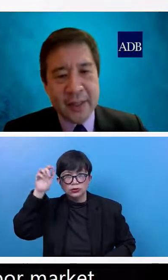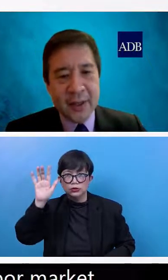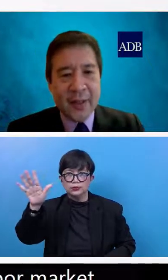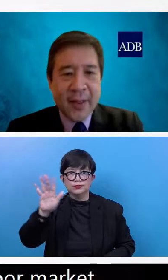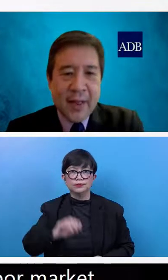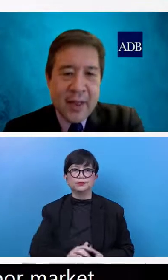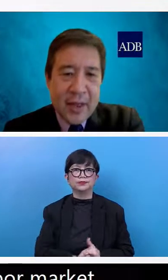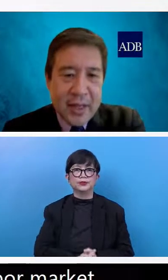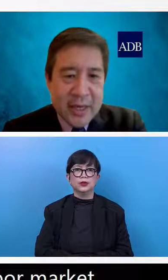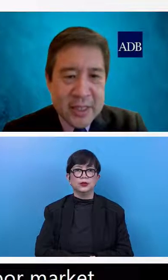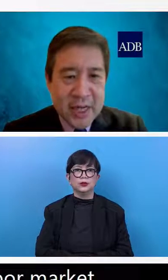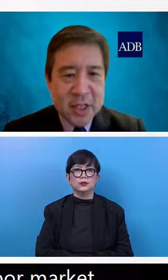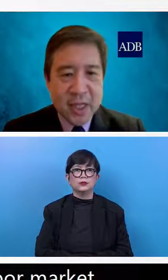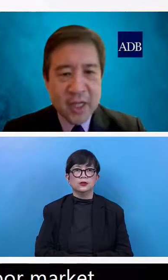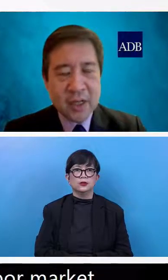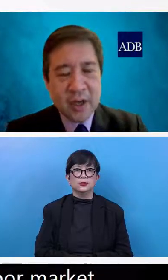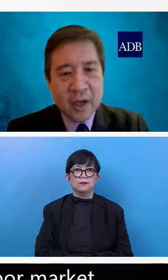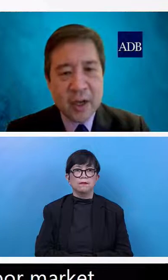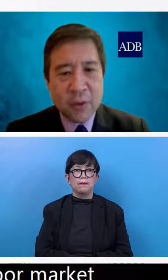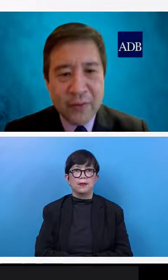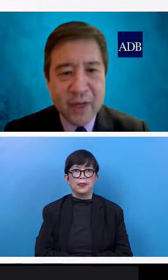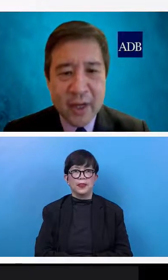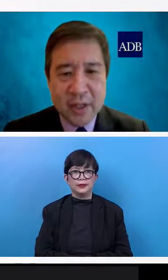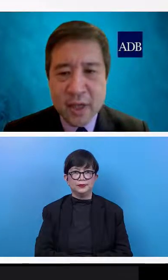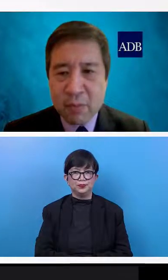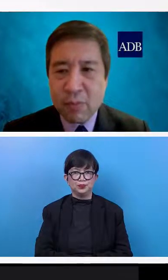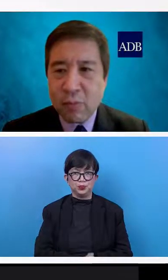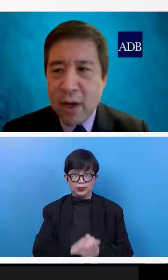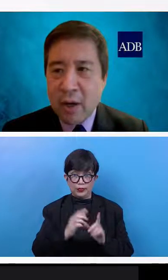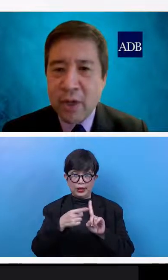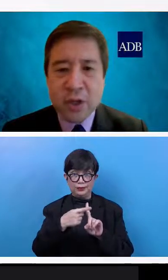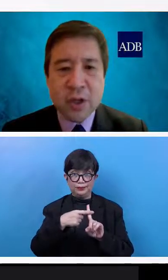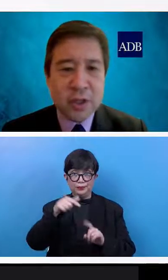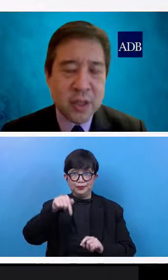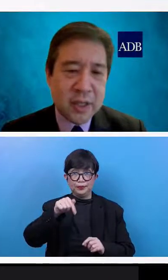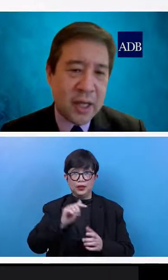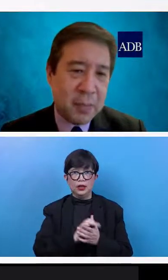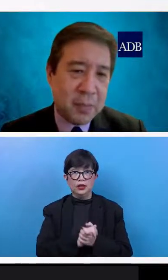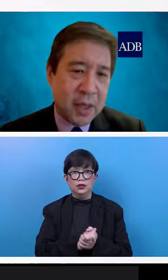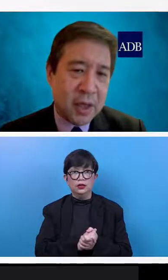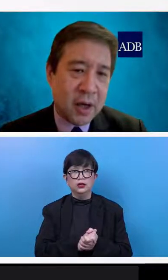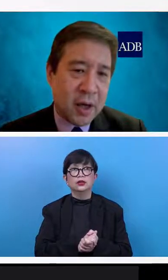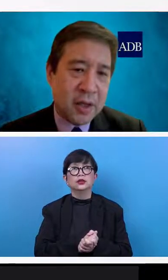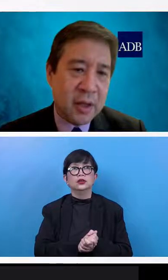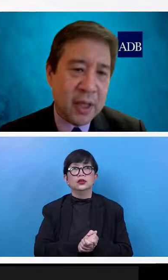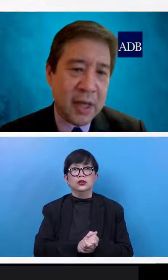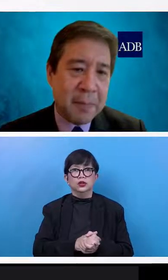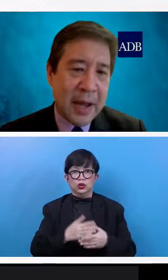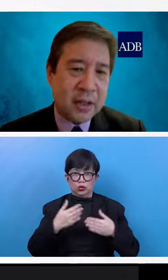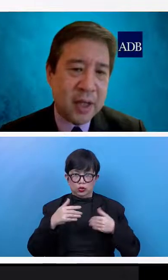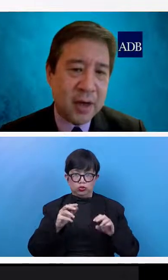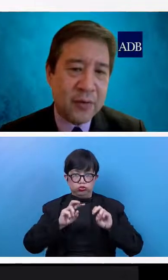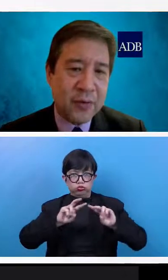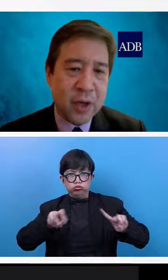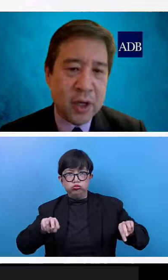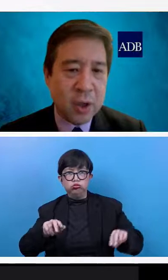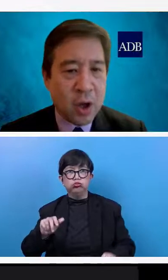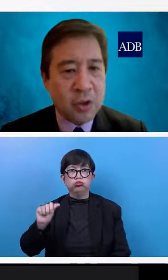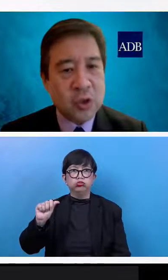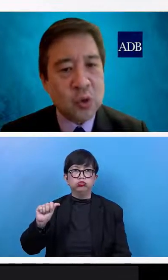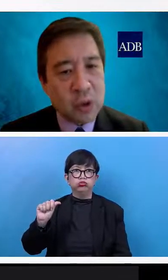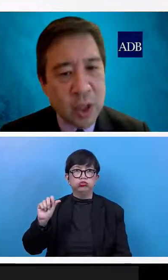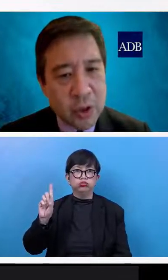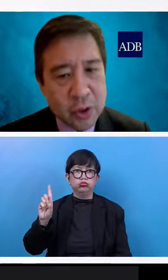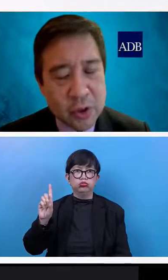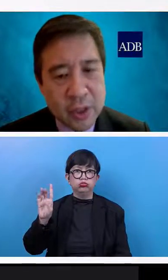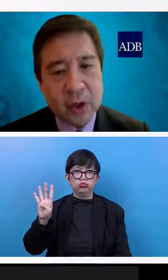slide. In addition, we've done some research at ADB on the impact of the long